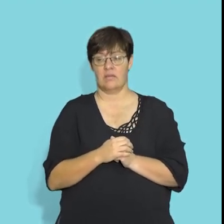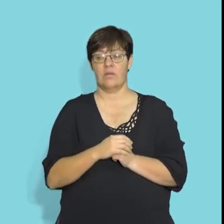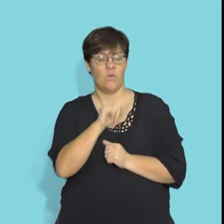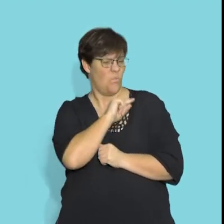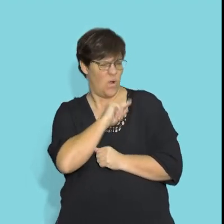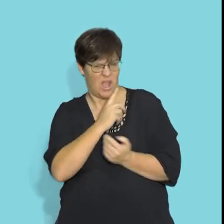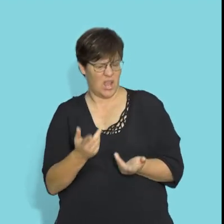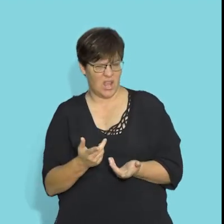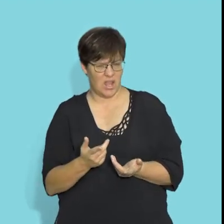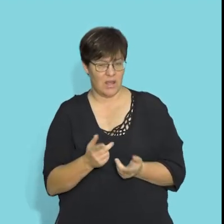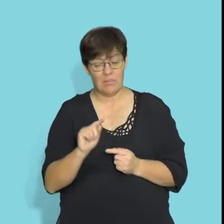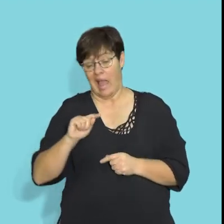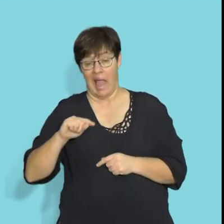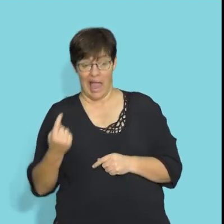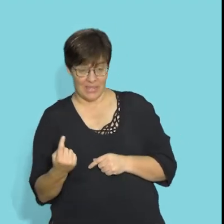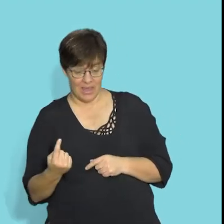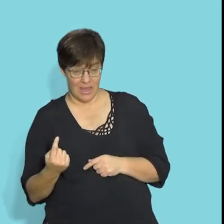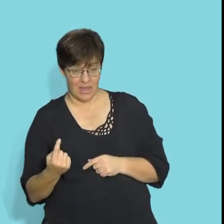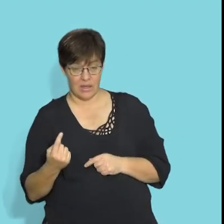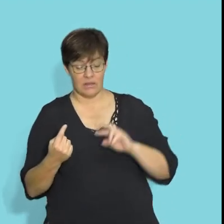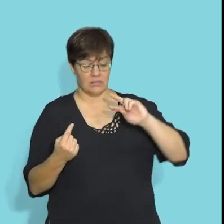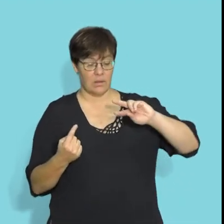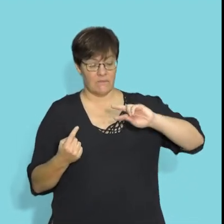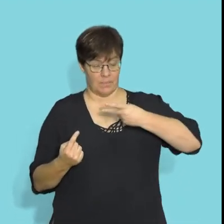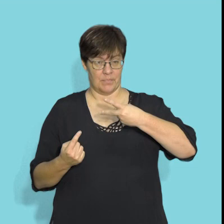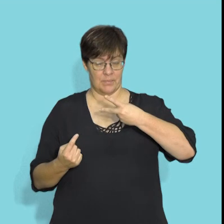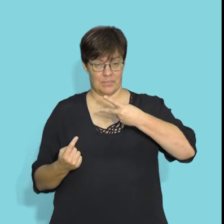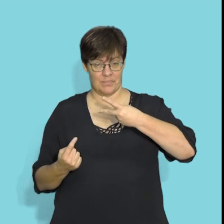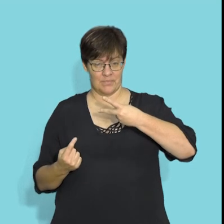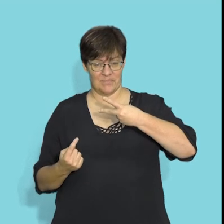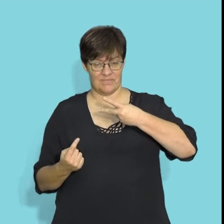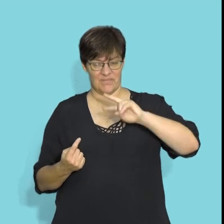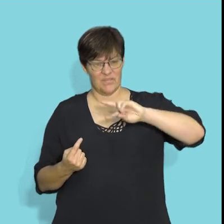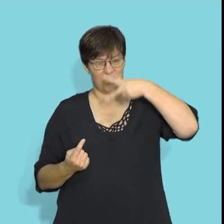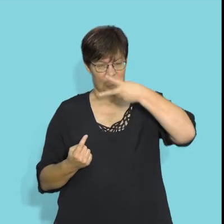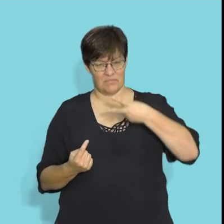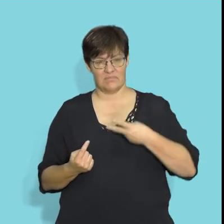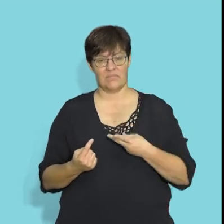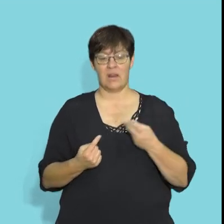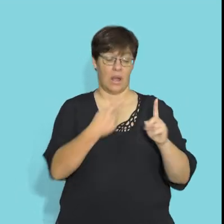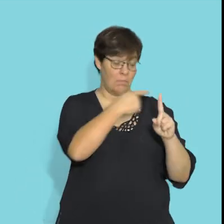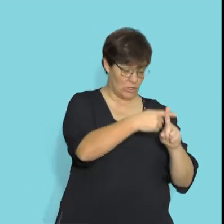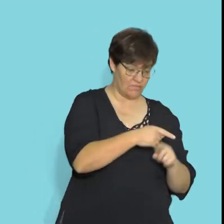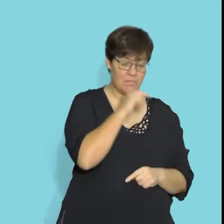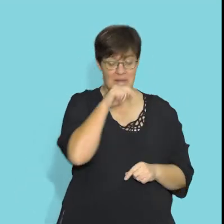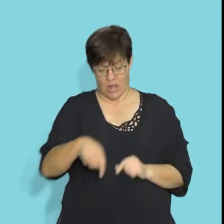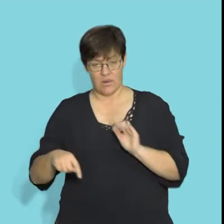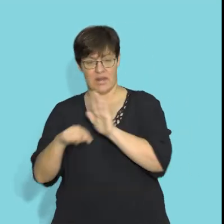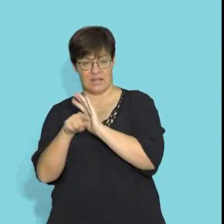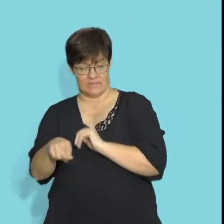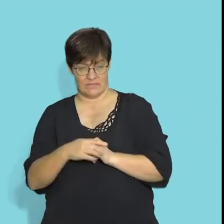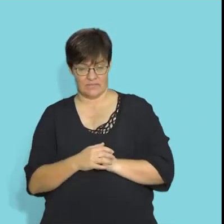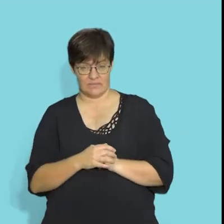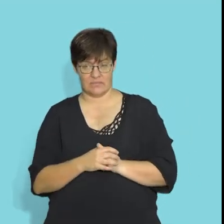Why? Because the other gradient is always just going to be, what do? I flip it over and change the sign. So I'm going to flip it